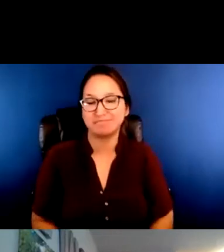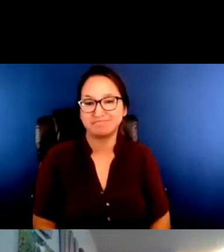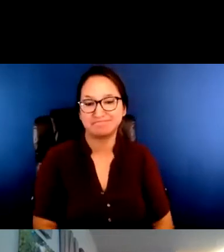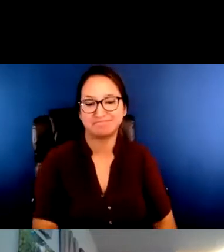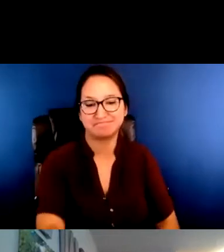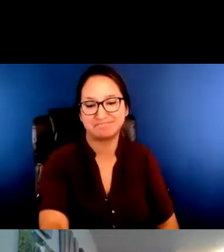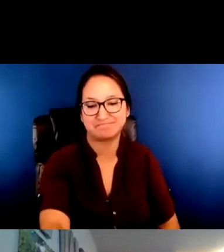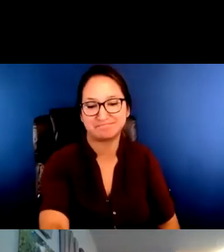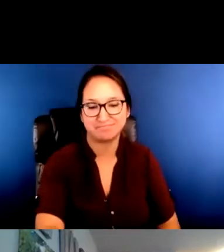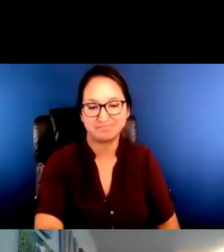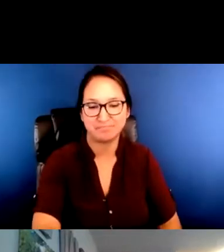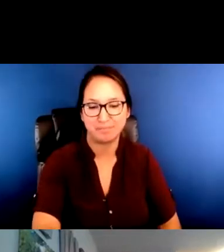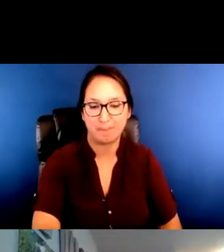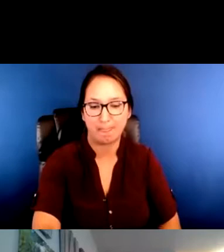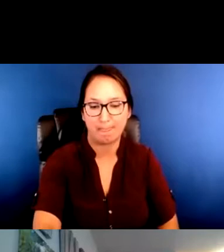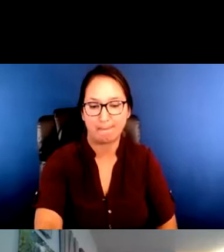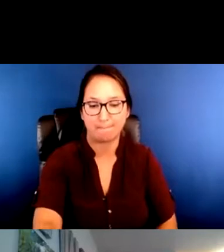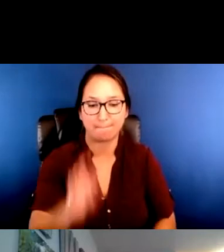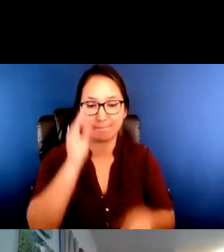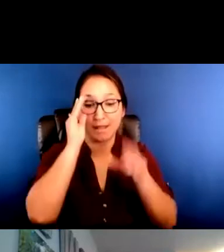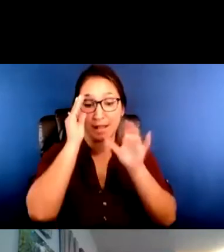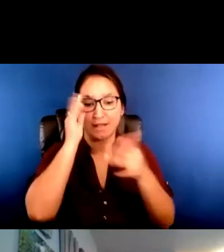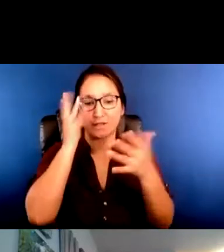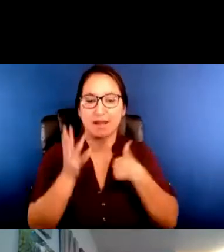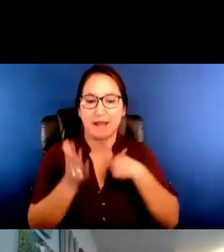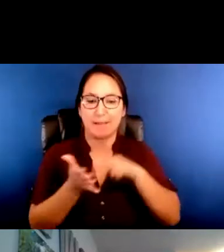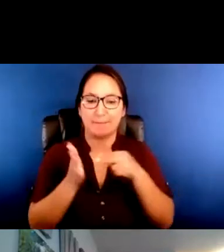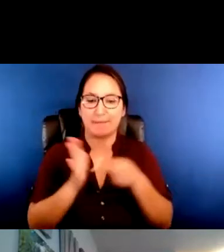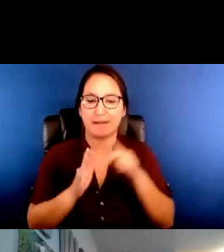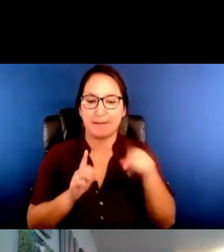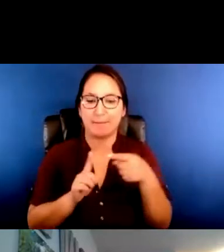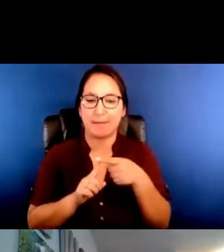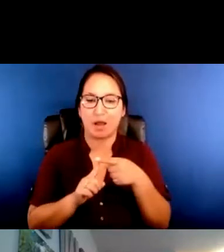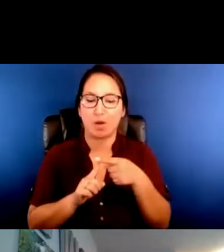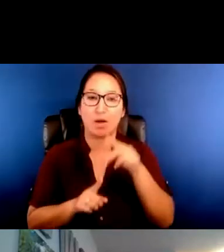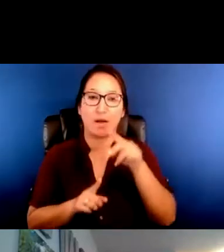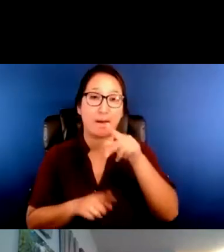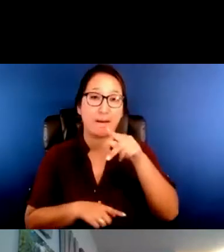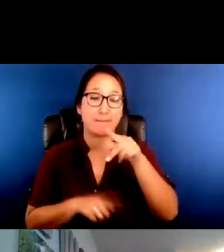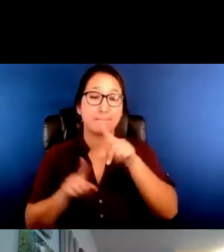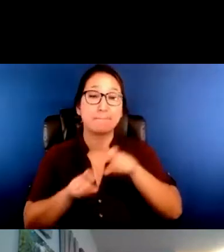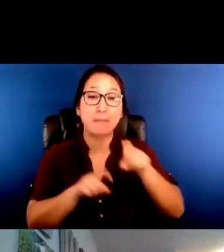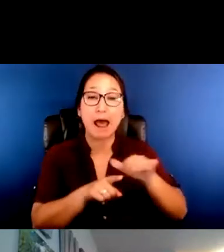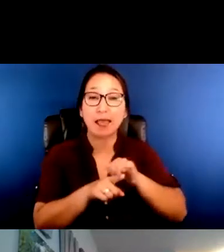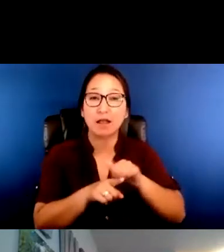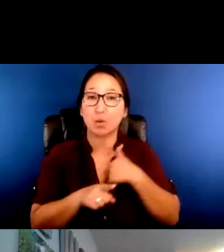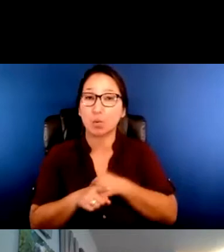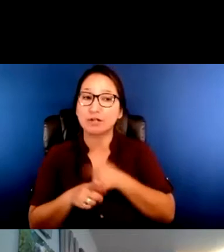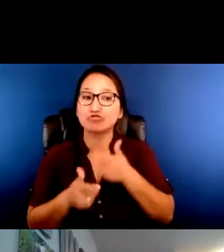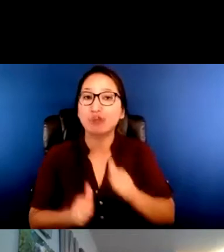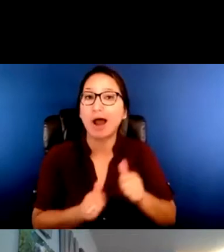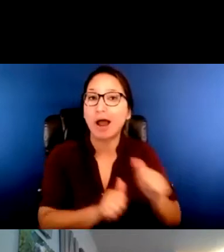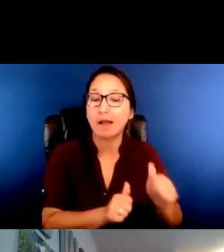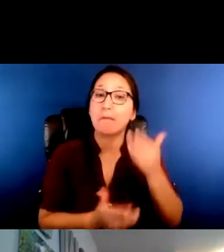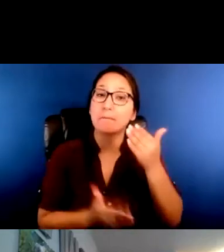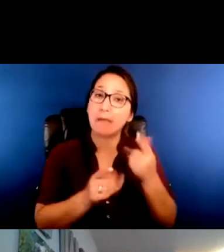Thank you, Jessica. And that's what I mean about, these pilot things that we're trying may be appropriate for some places and not others, depending on it,